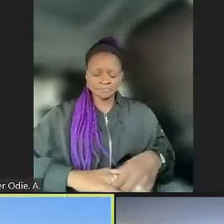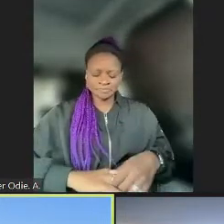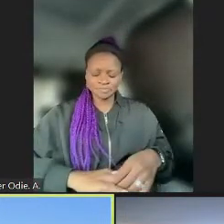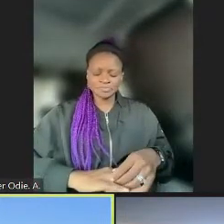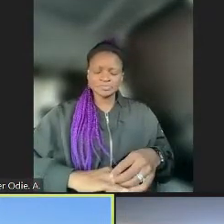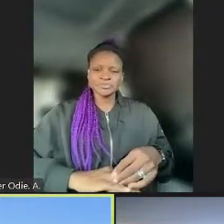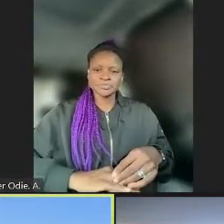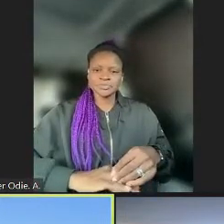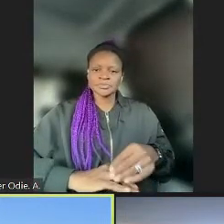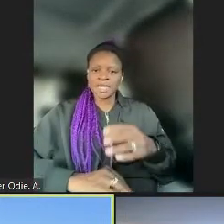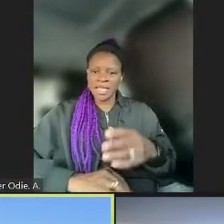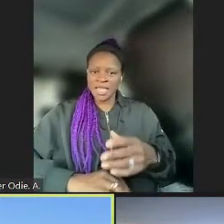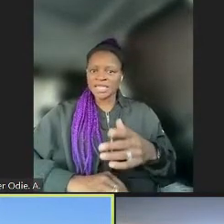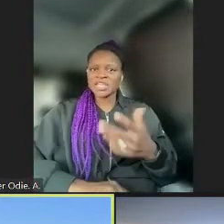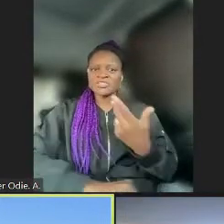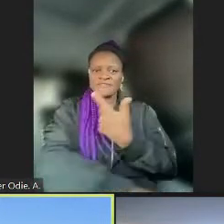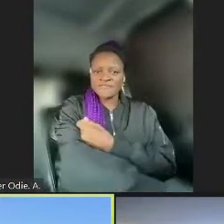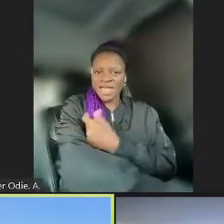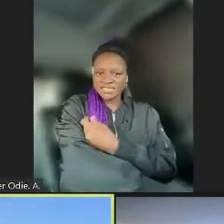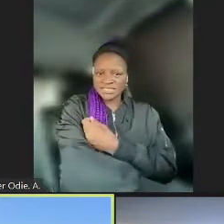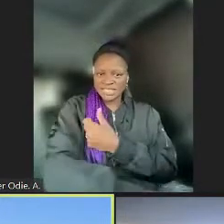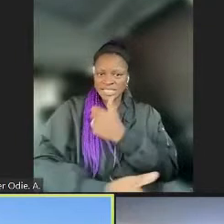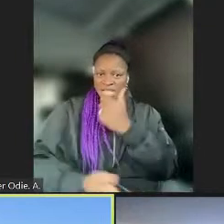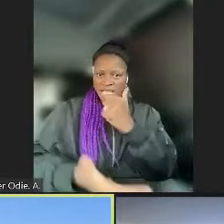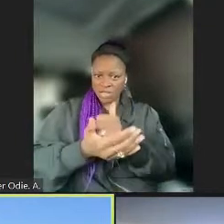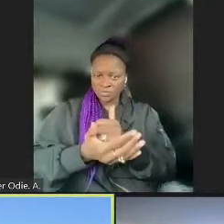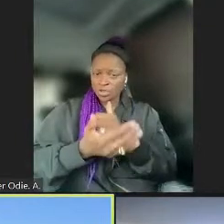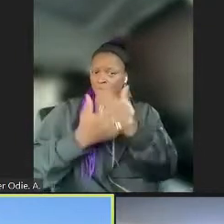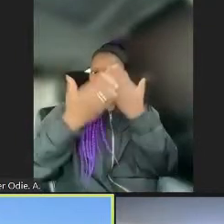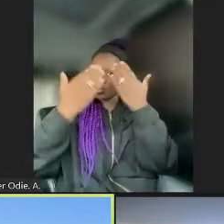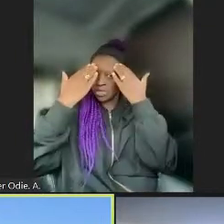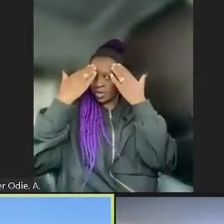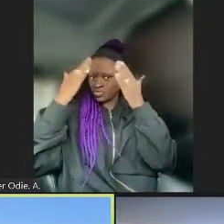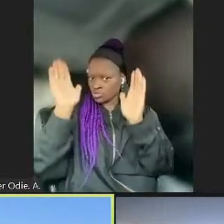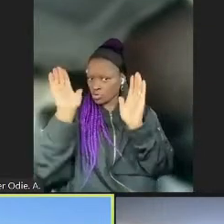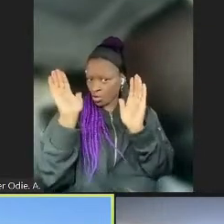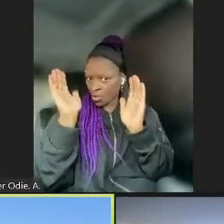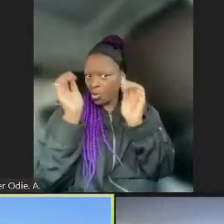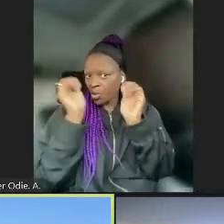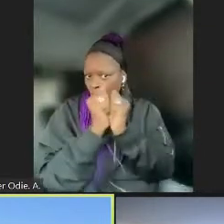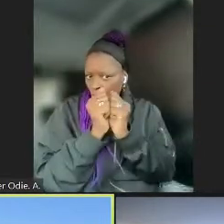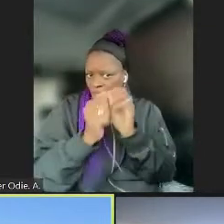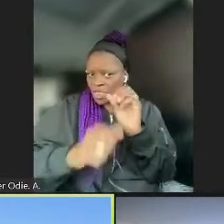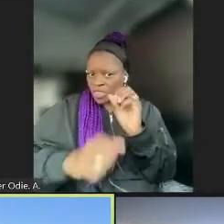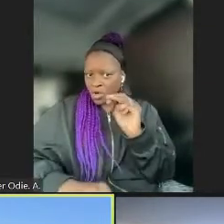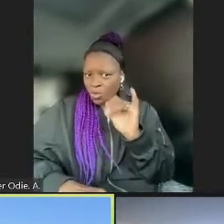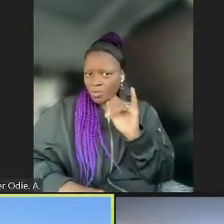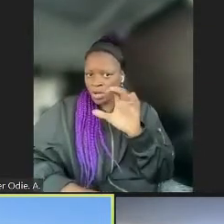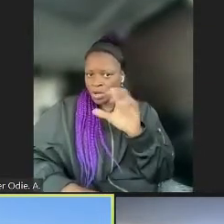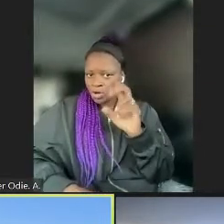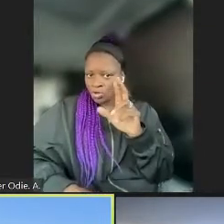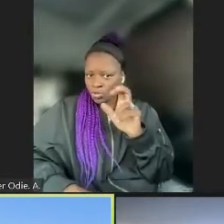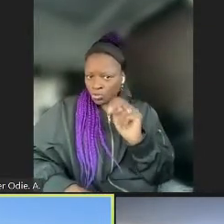vaccine was effective. Hopefully that will be the case with Omicron, but we will have more data over the next 2 to 3 weeks.